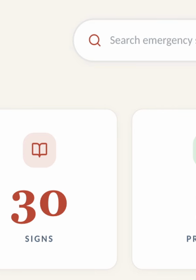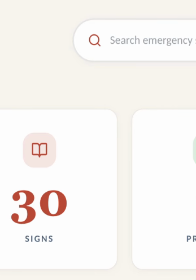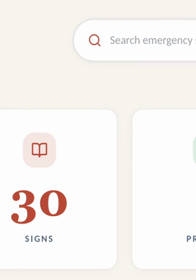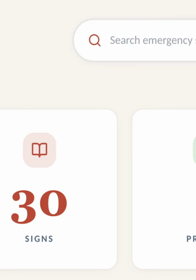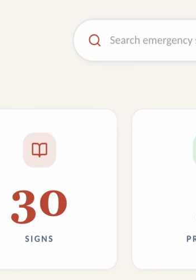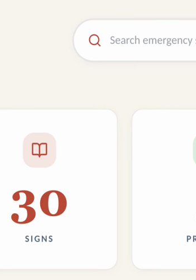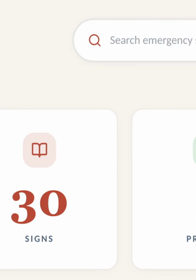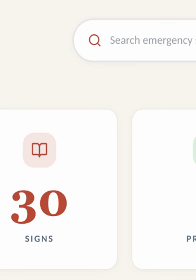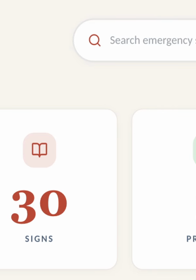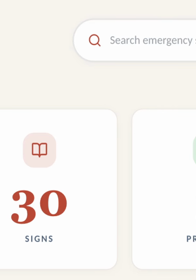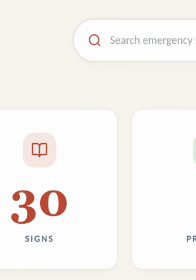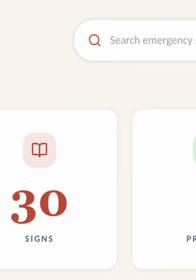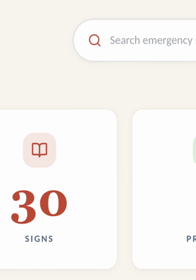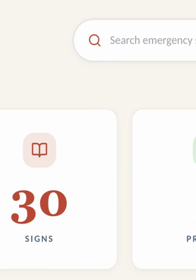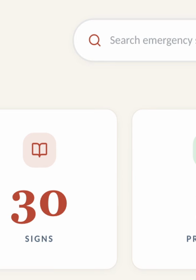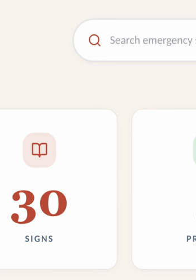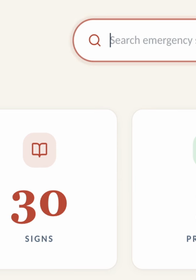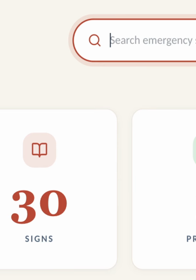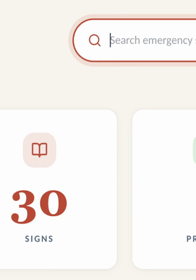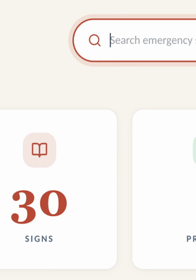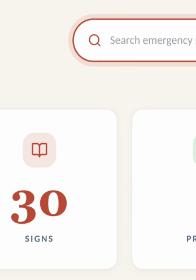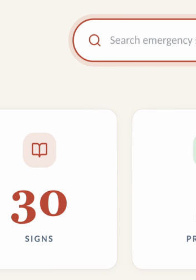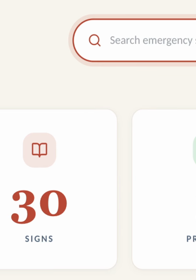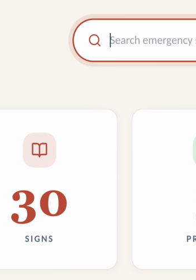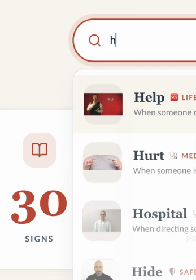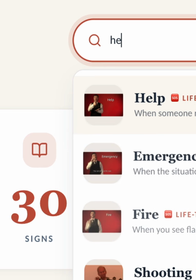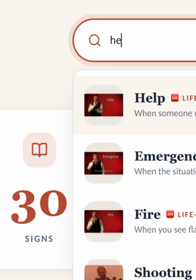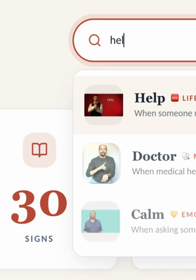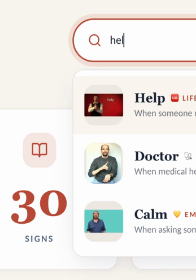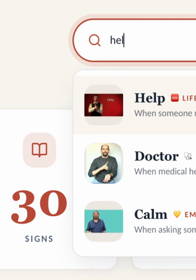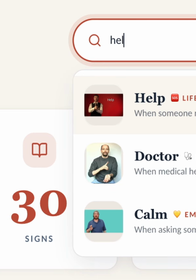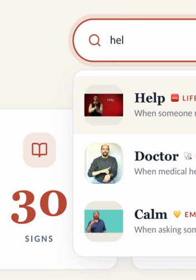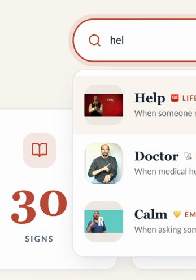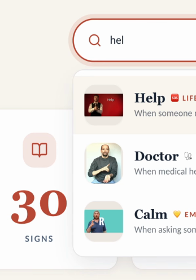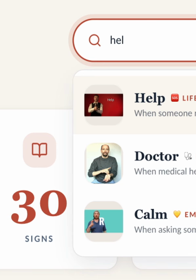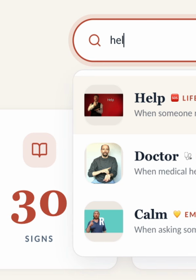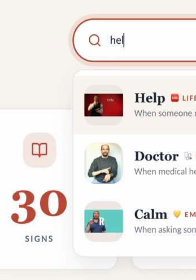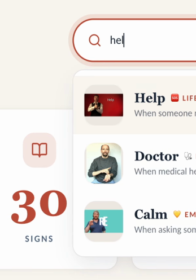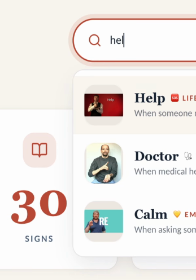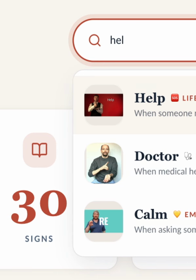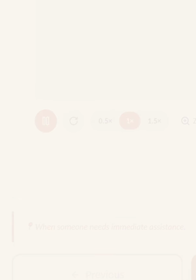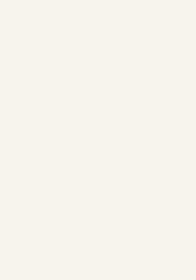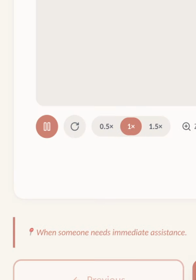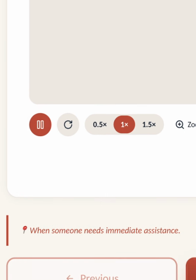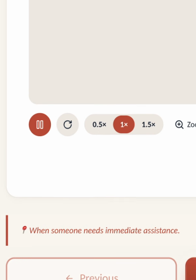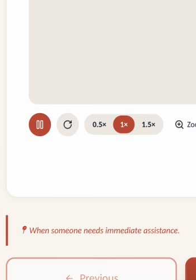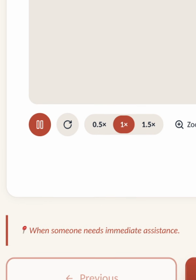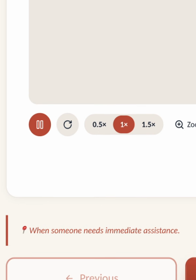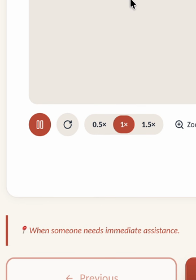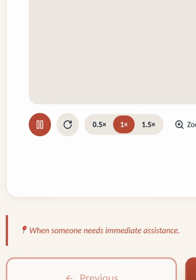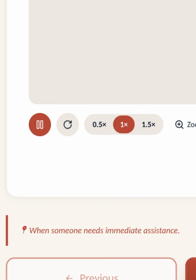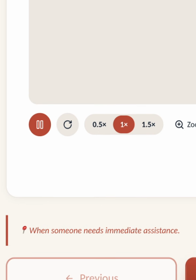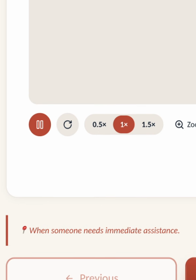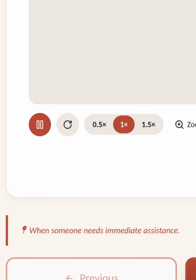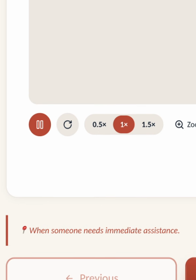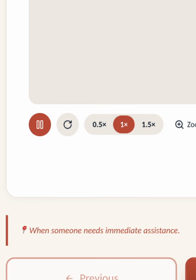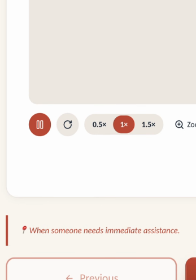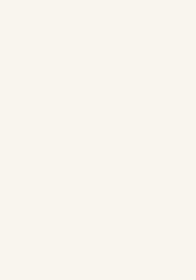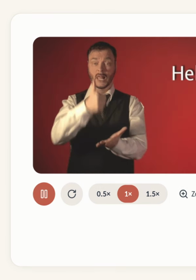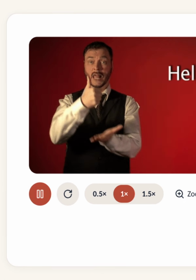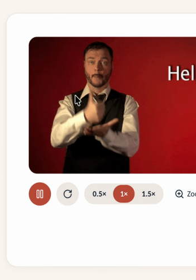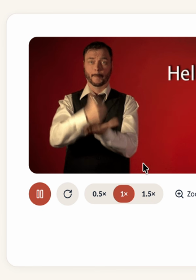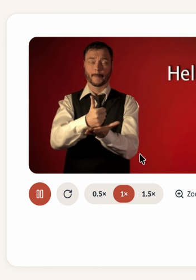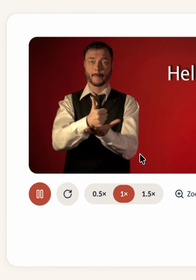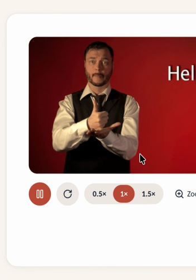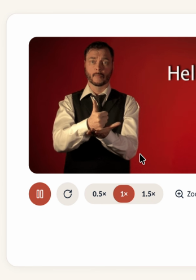and I was wondering how I can reach out to someone for help. And I will directly search for help.